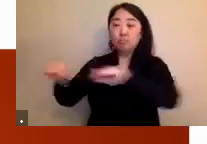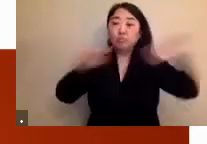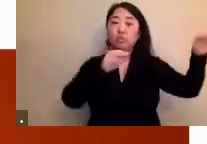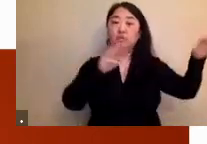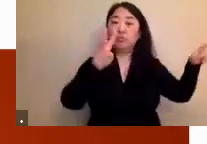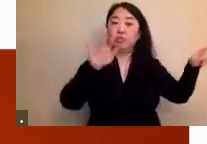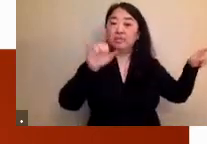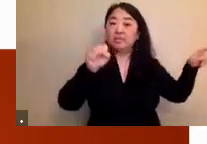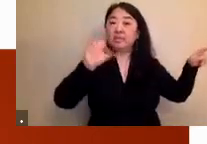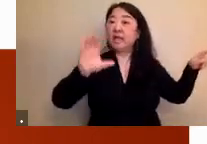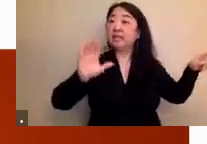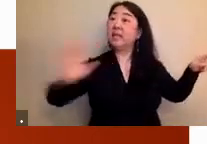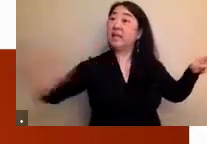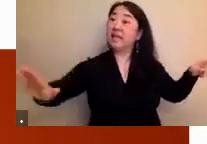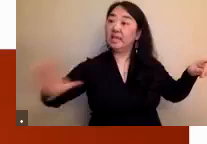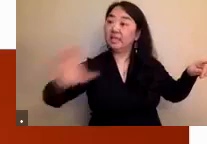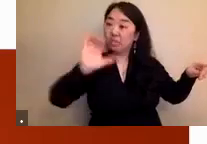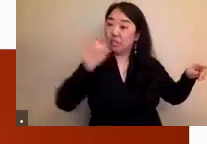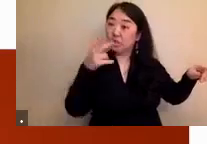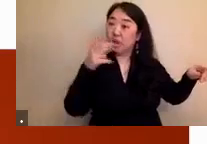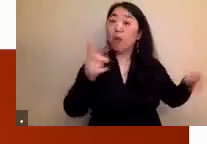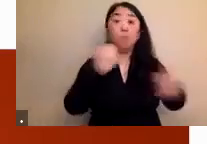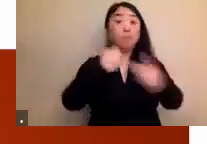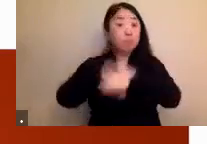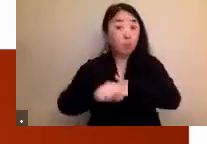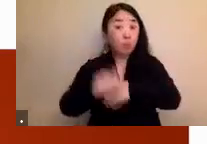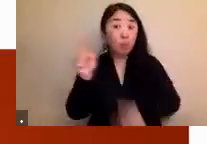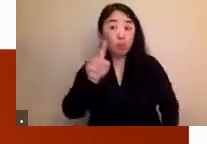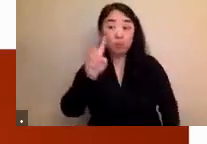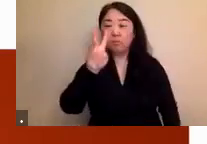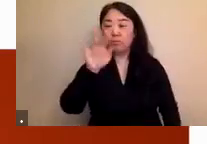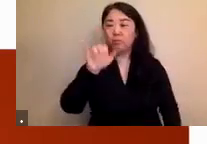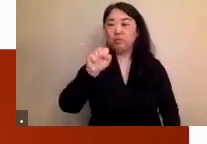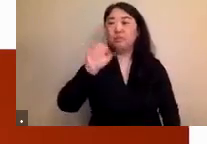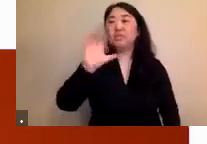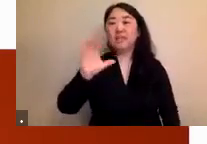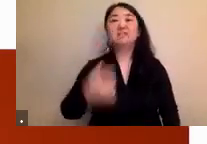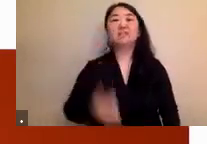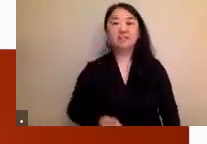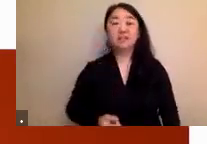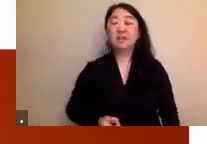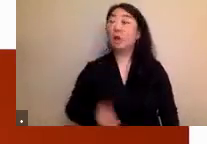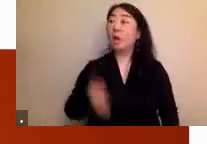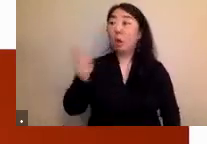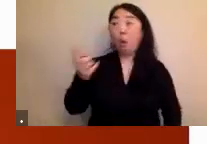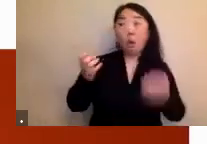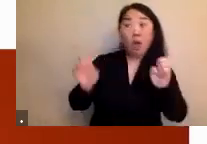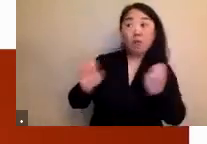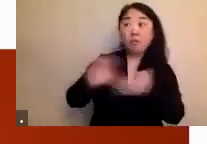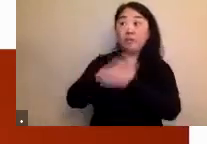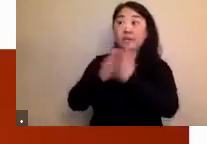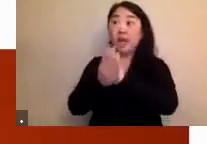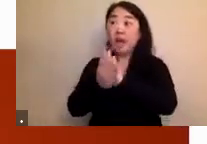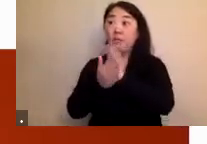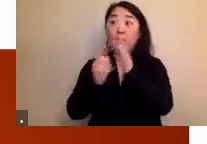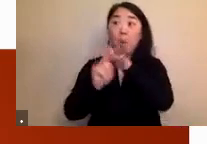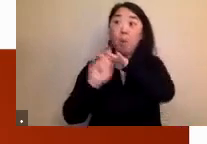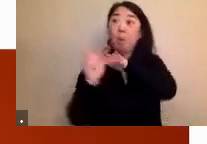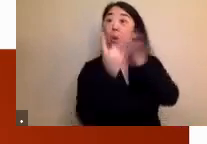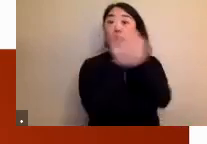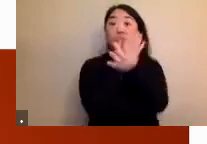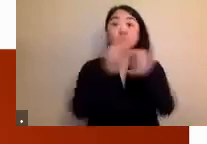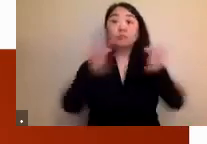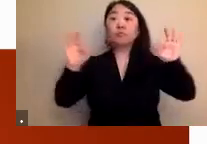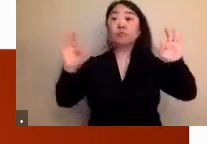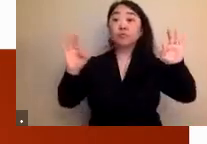His child was actually born in Wisconsin. And in an effort to become free,